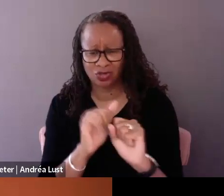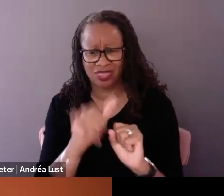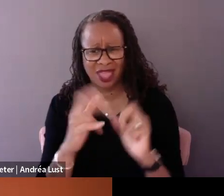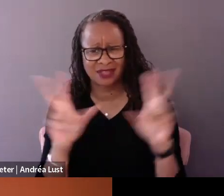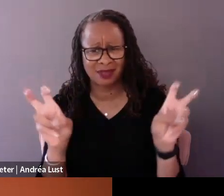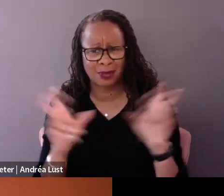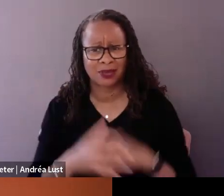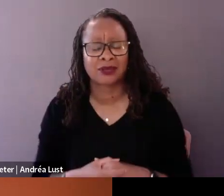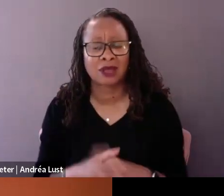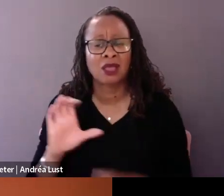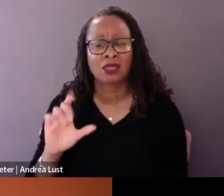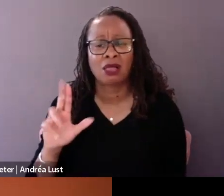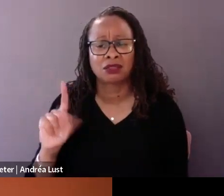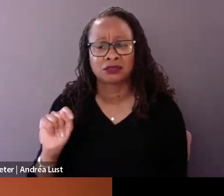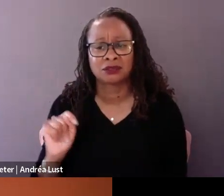these stories?